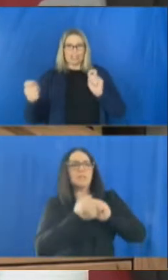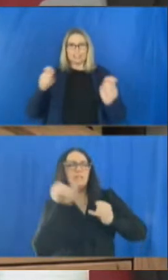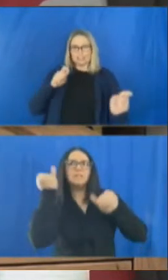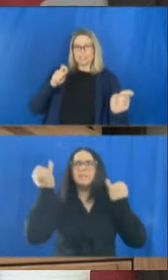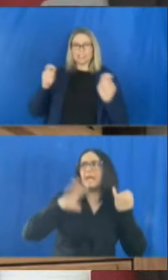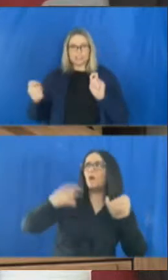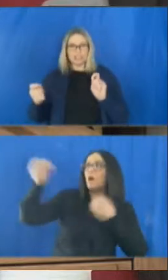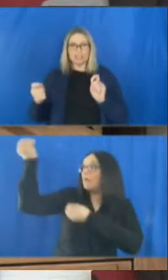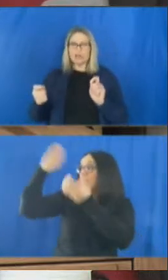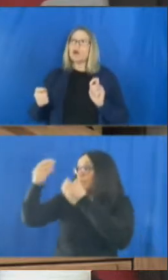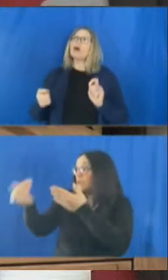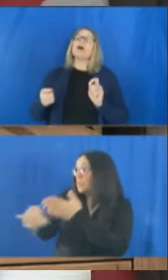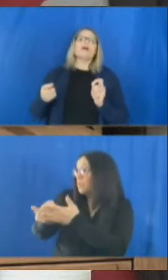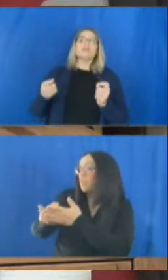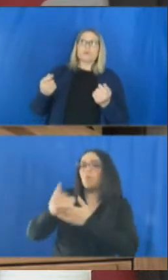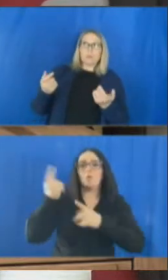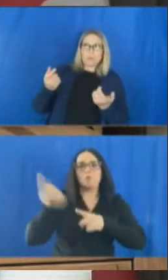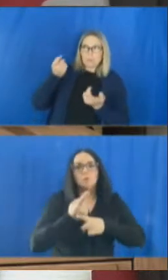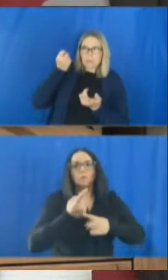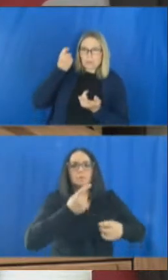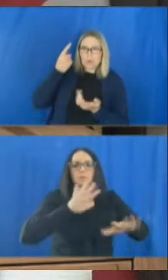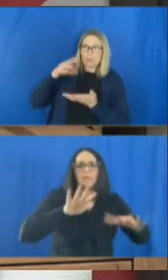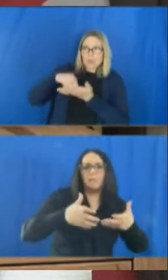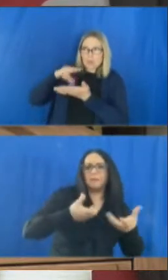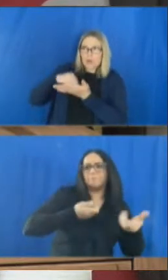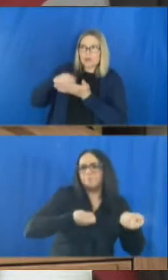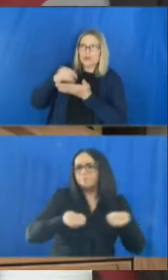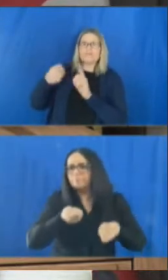That preparation meant